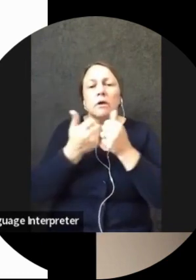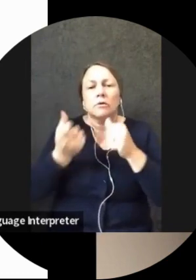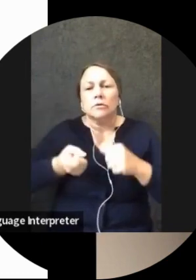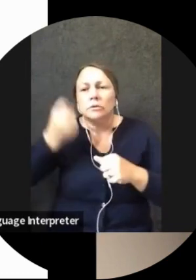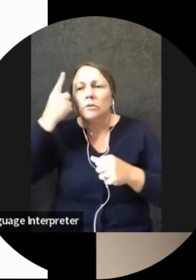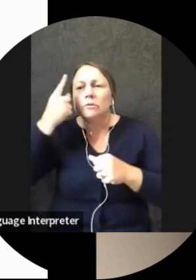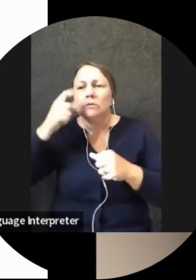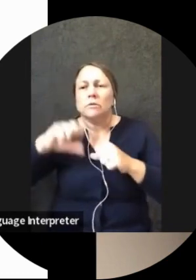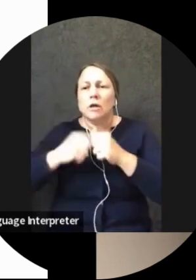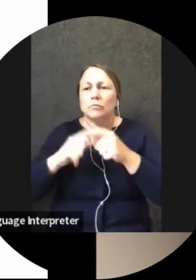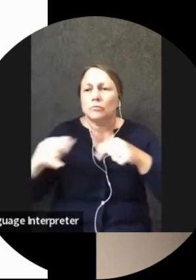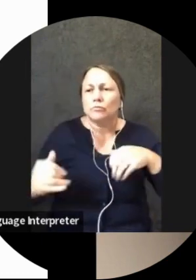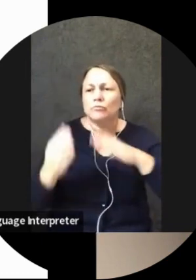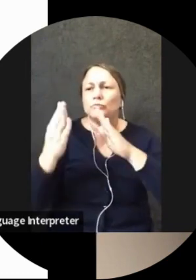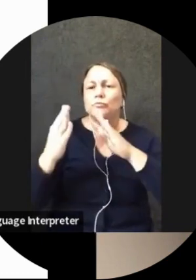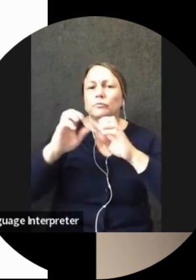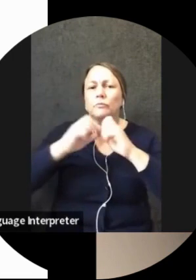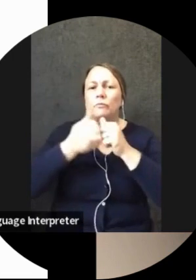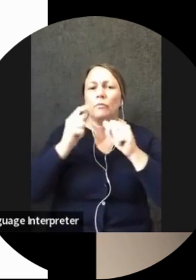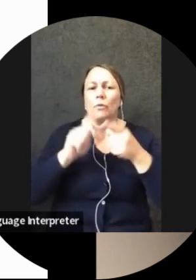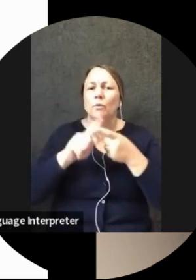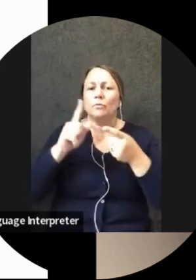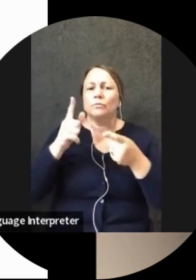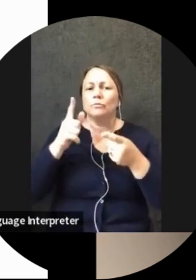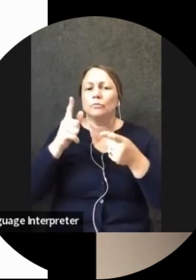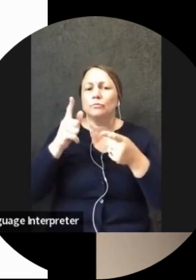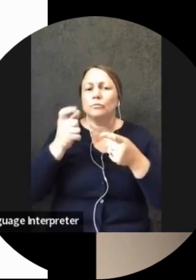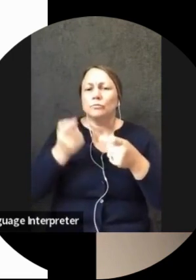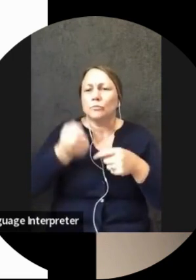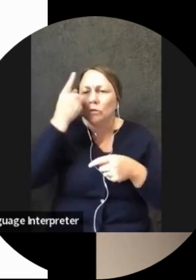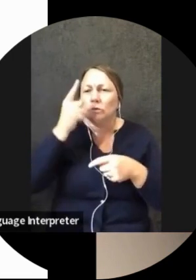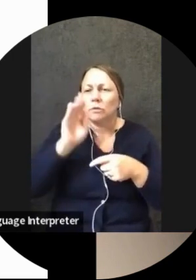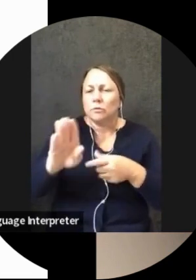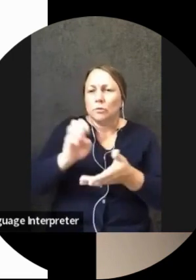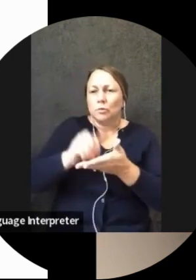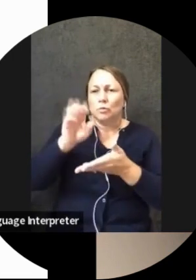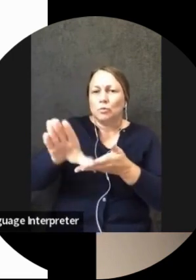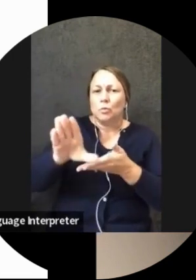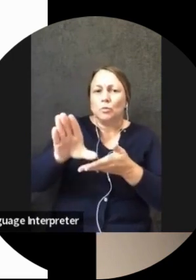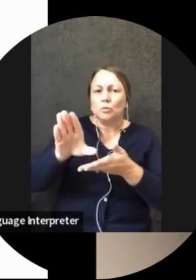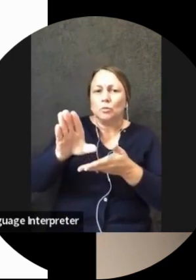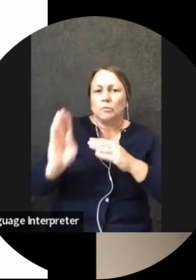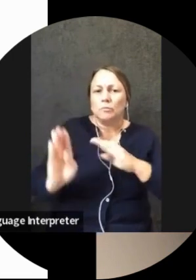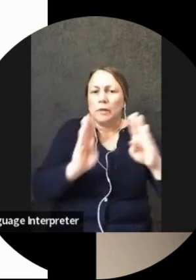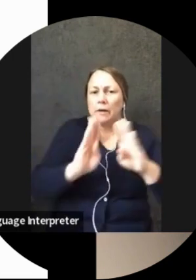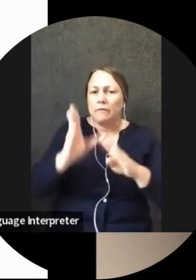and minimize and track the behaviors related to the student's disability.